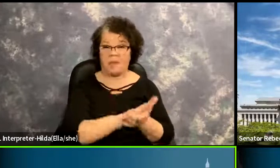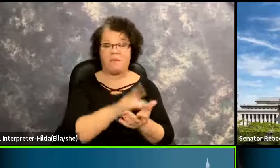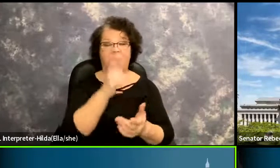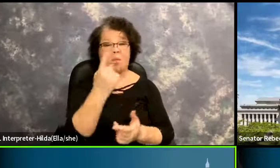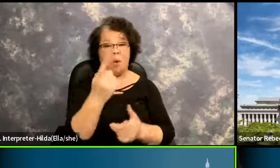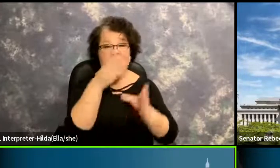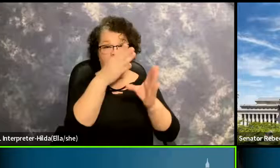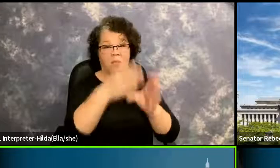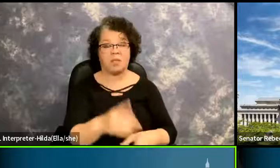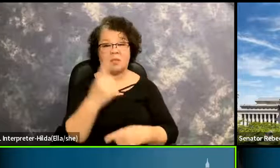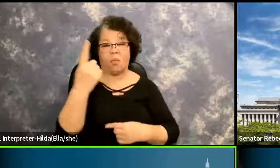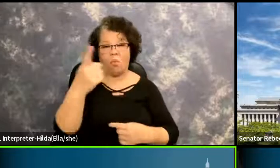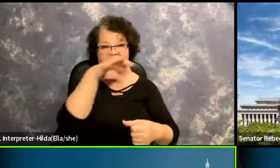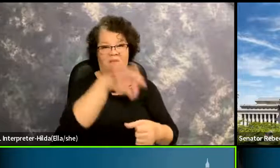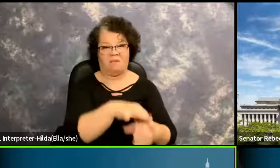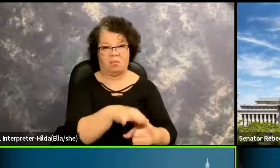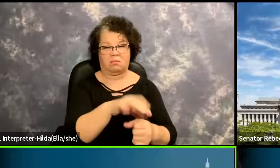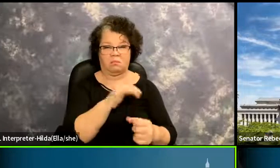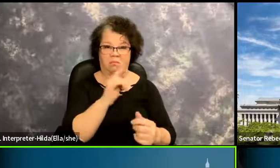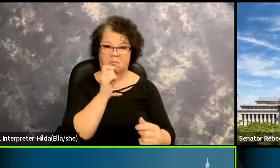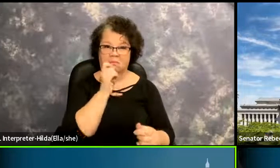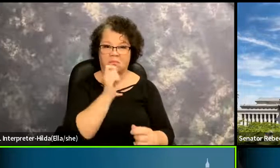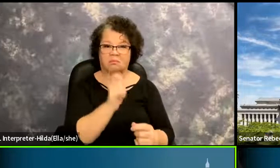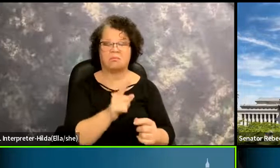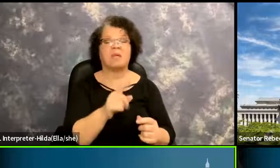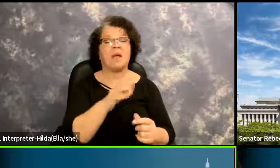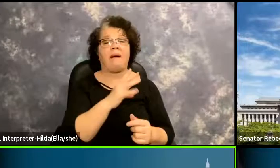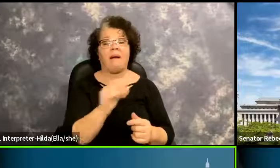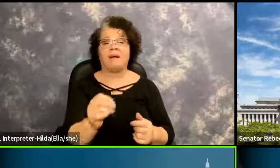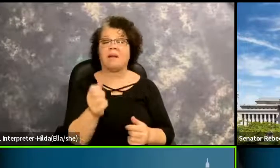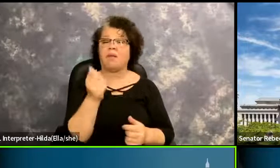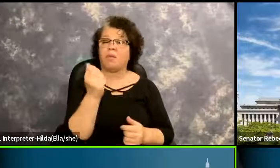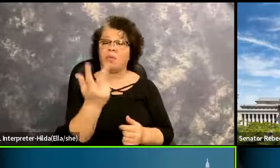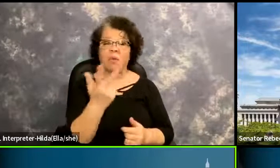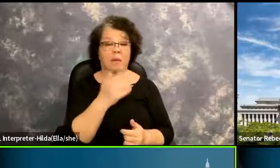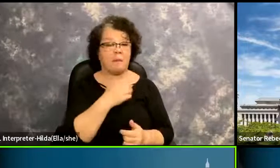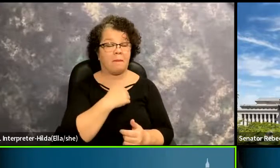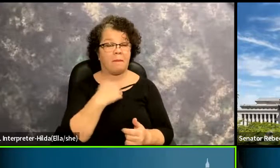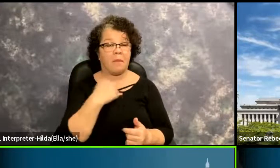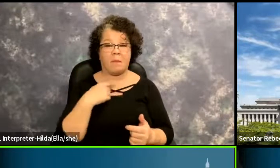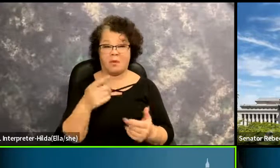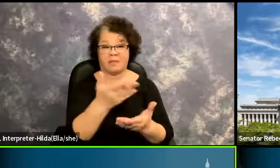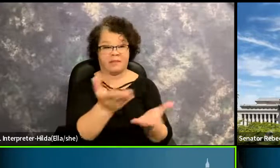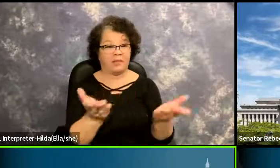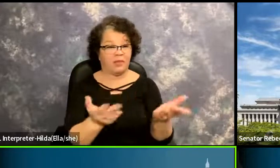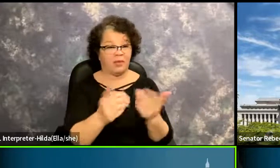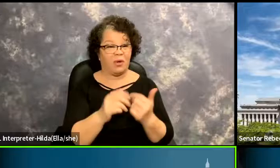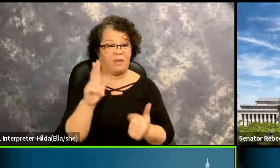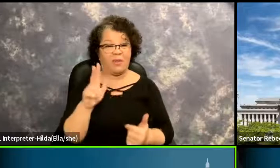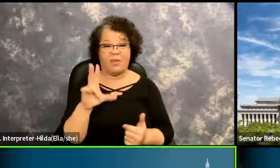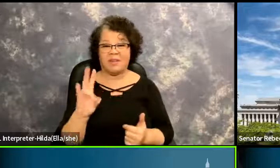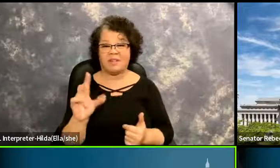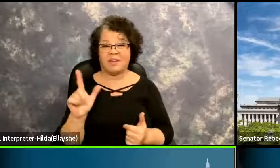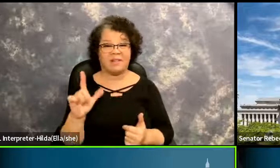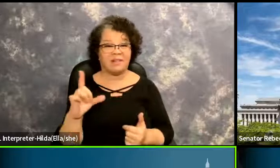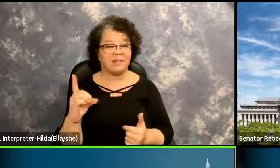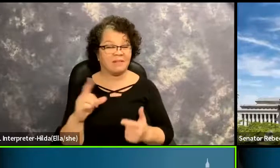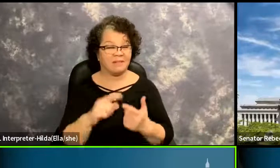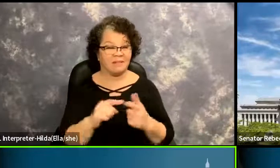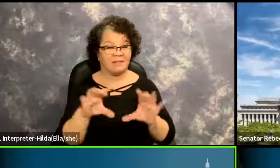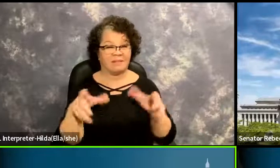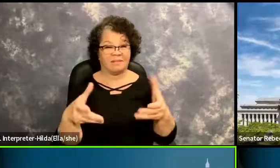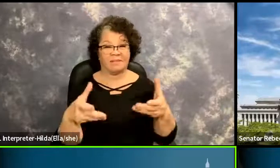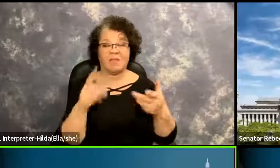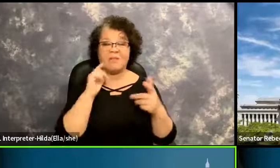person, one vote. And if the three members of the 37th legislative delegation,